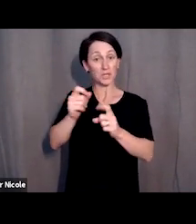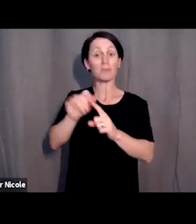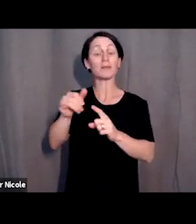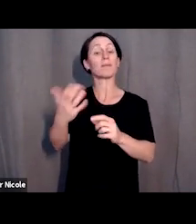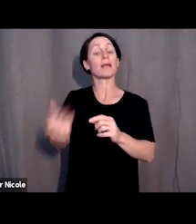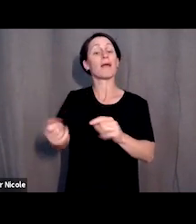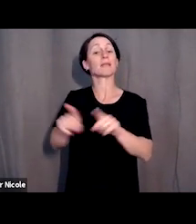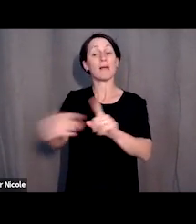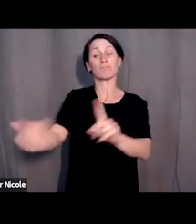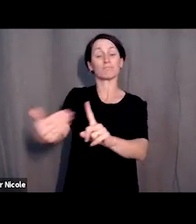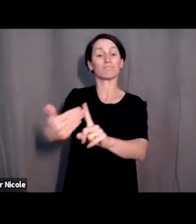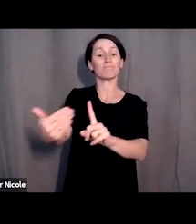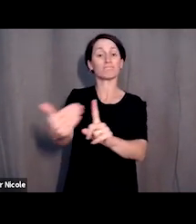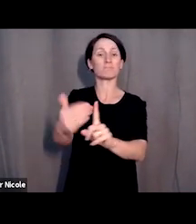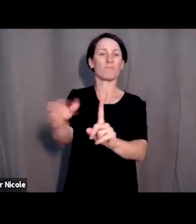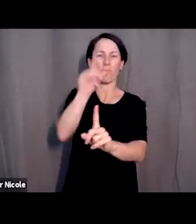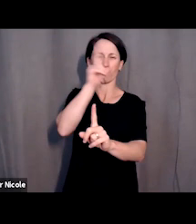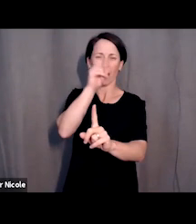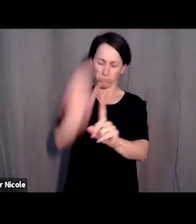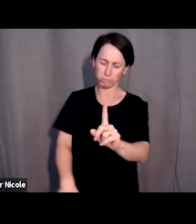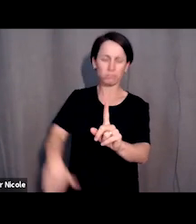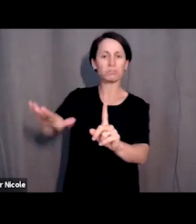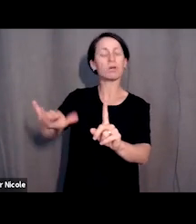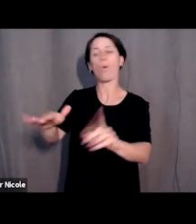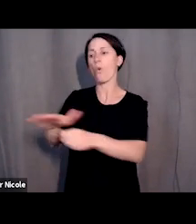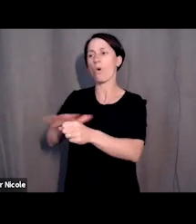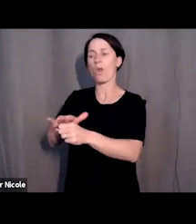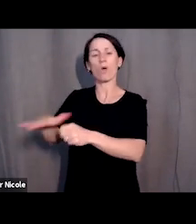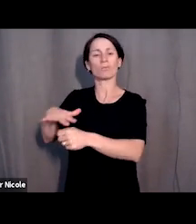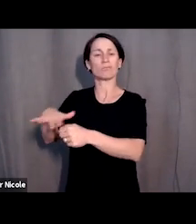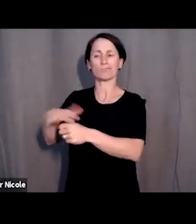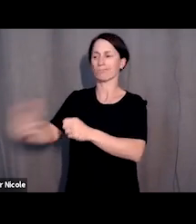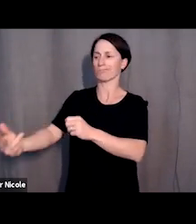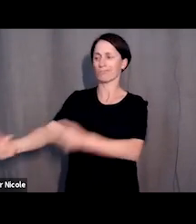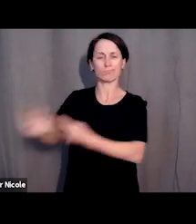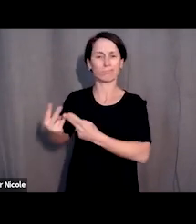quite young, or went to the GP that was in the local area, or